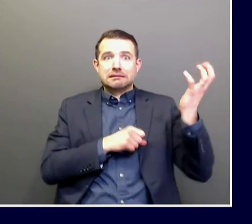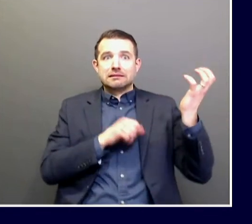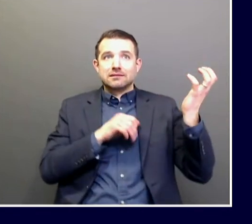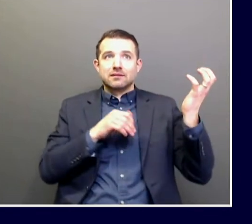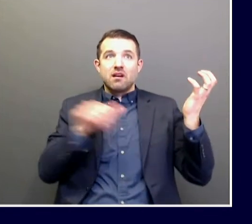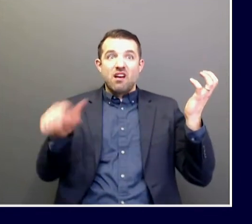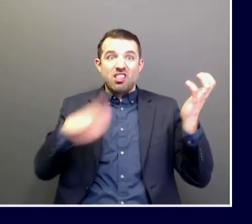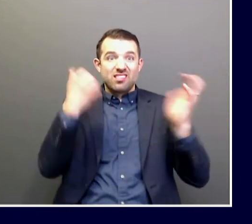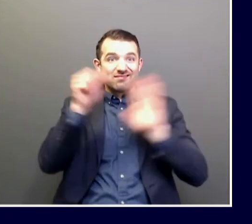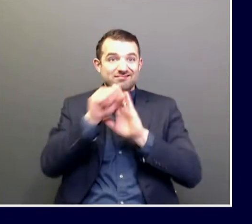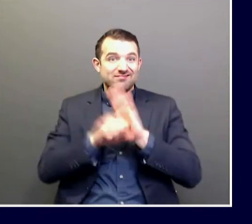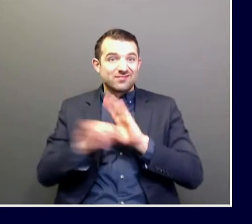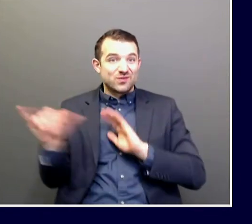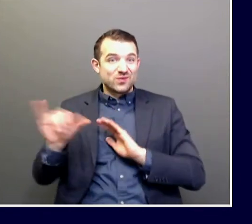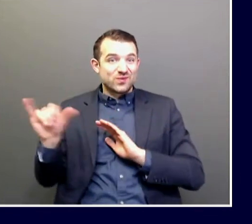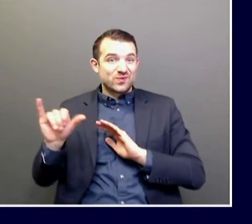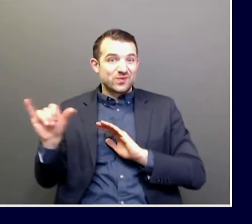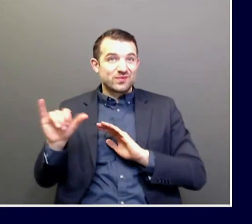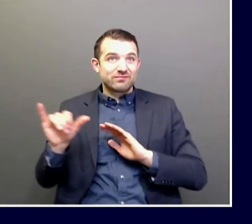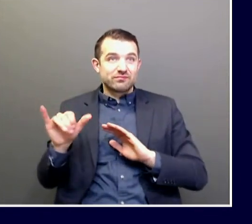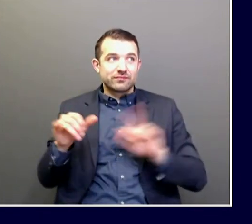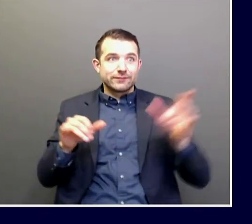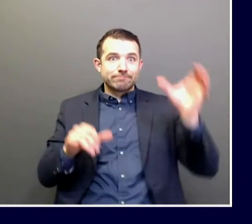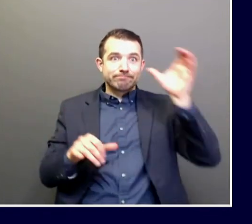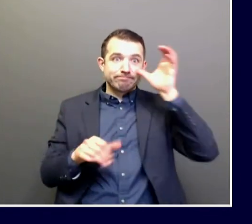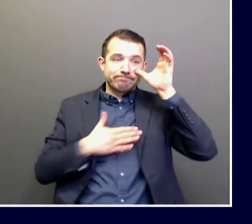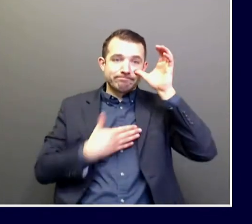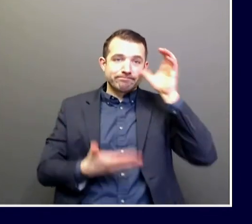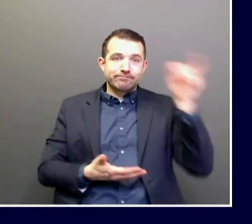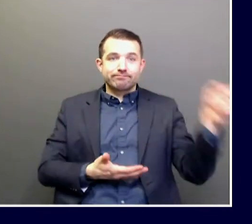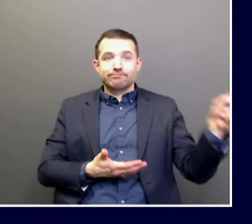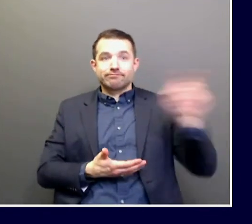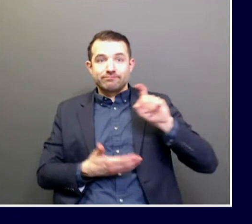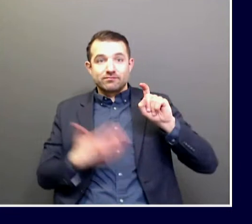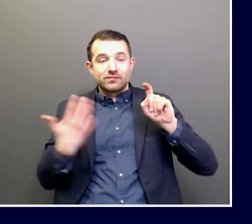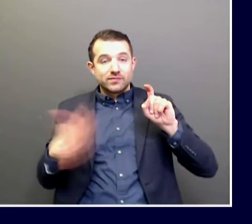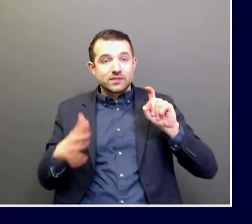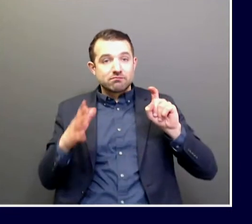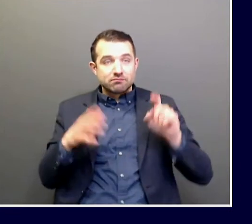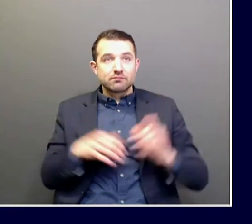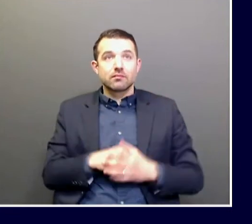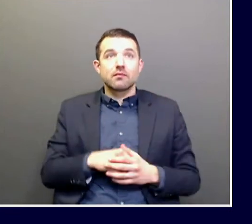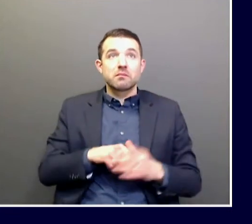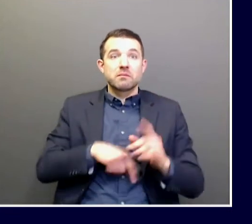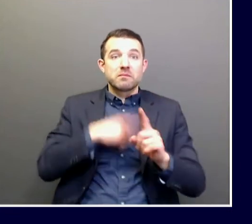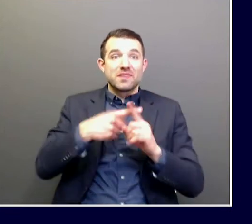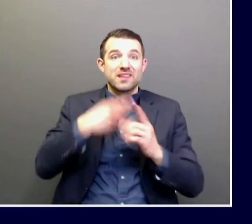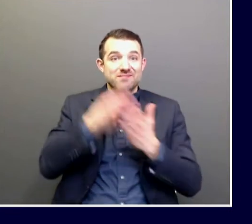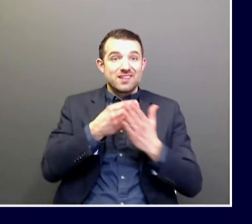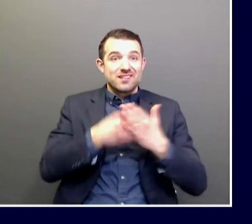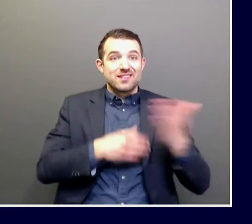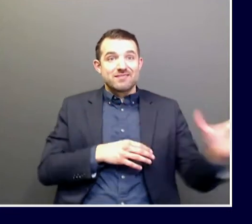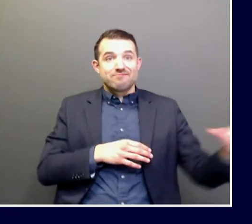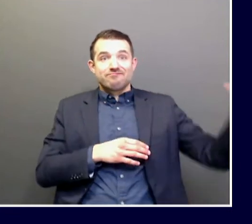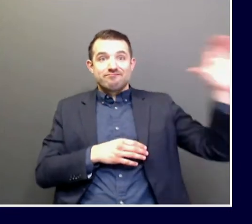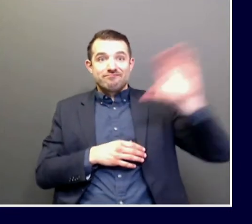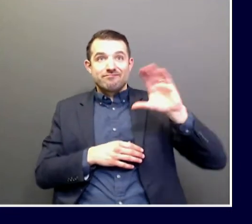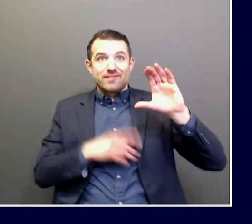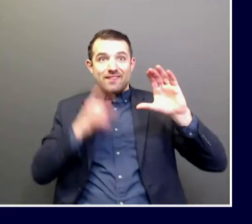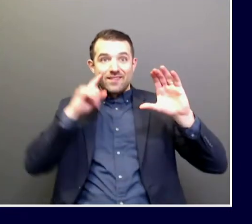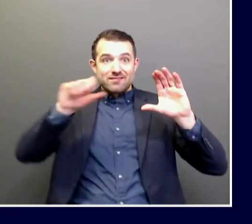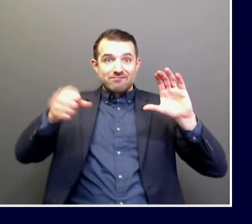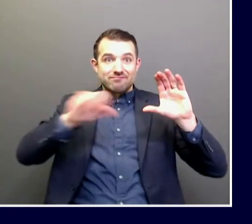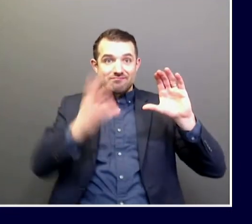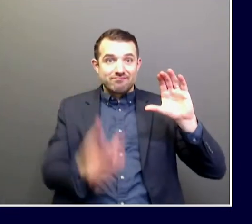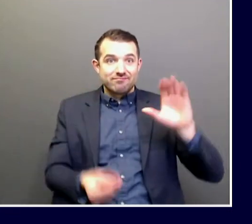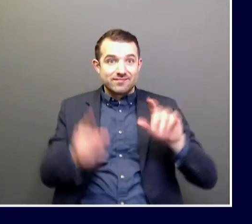U.S. Department of Health and Human Services is also supporting the wastewater testing program through the Maine CDC, is supporting that Wyndham site through